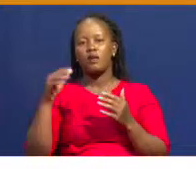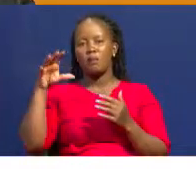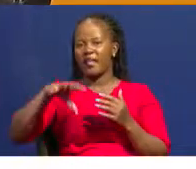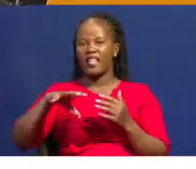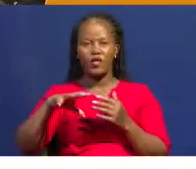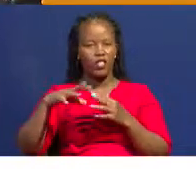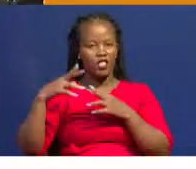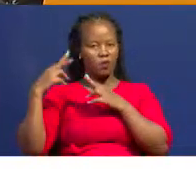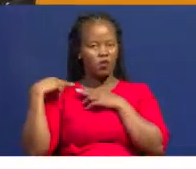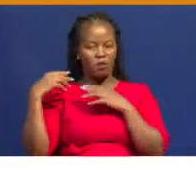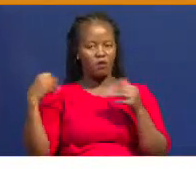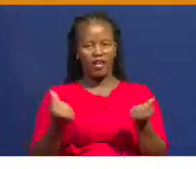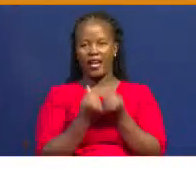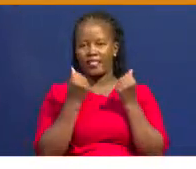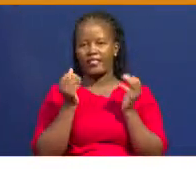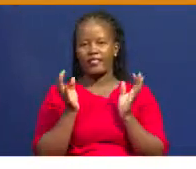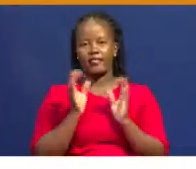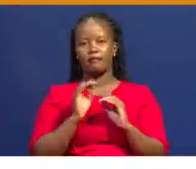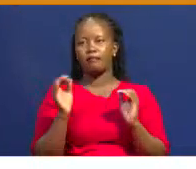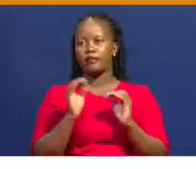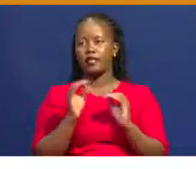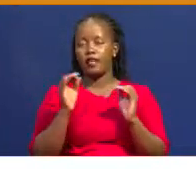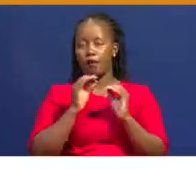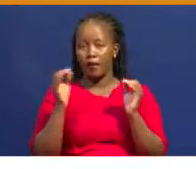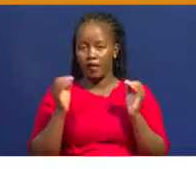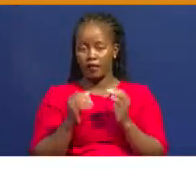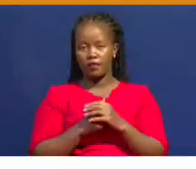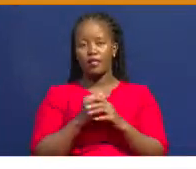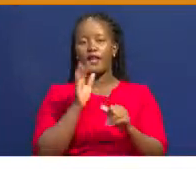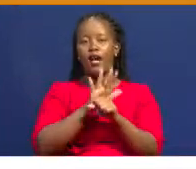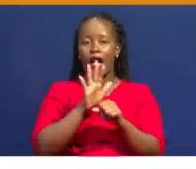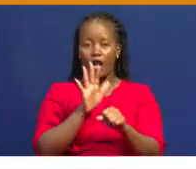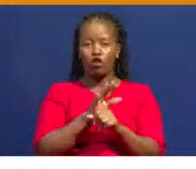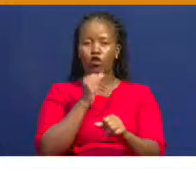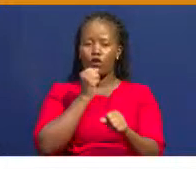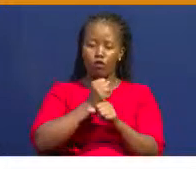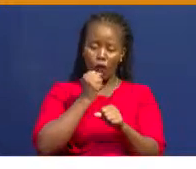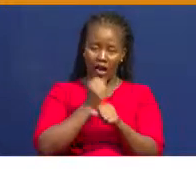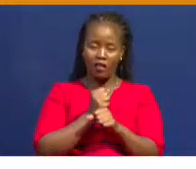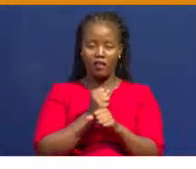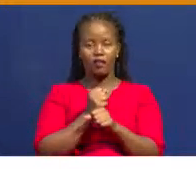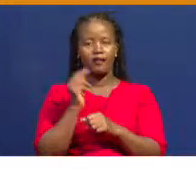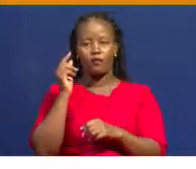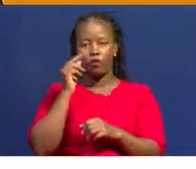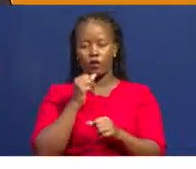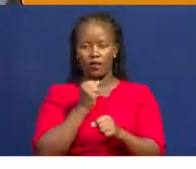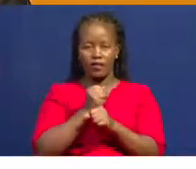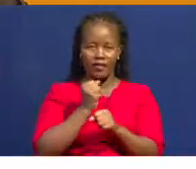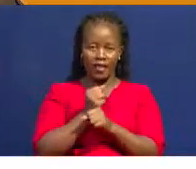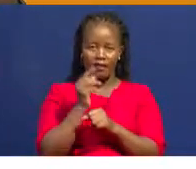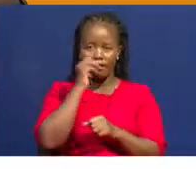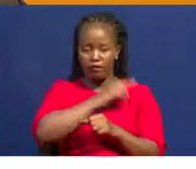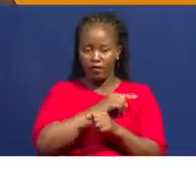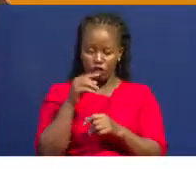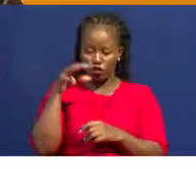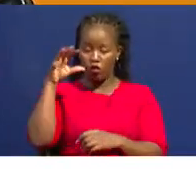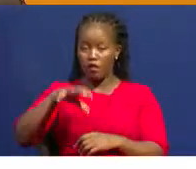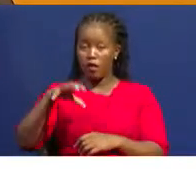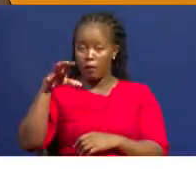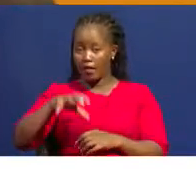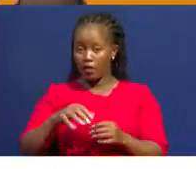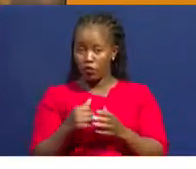PSVs. And partially he said because a lot of effort was put because of the magnitude of the effect